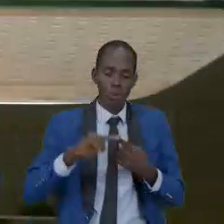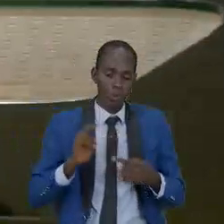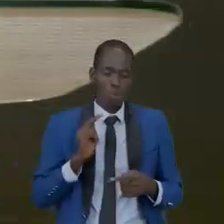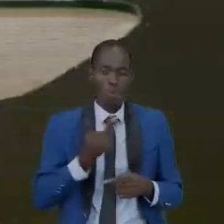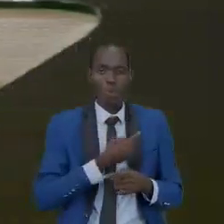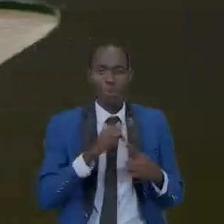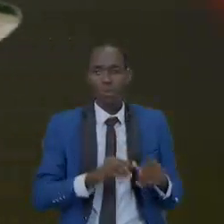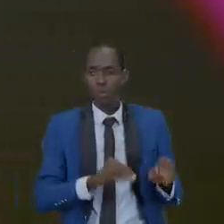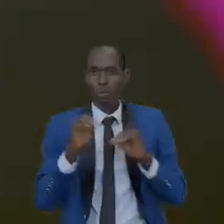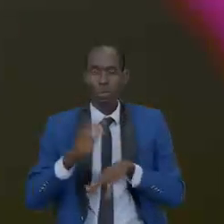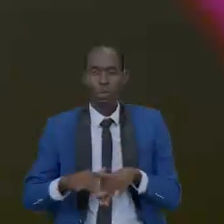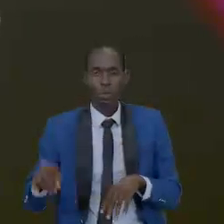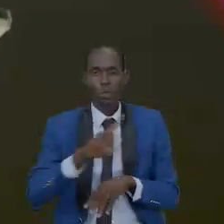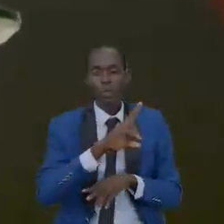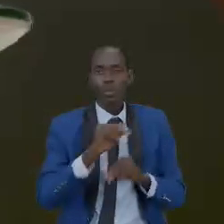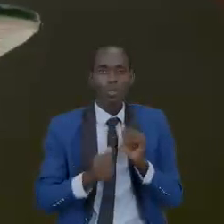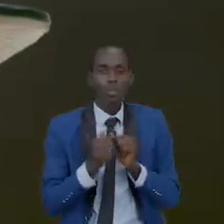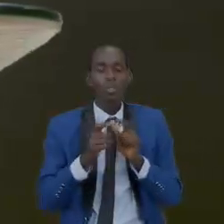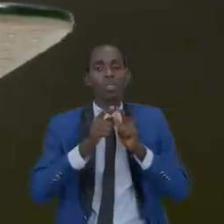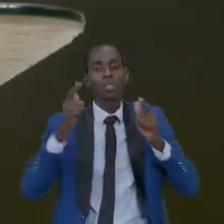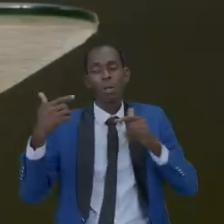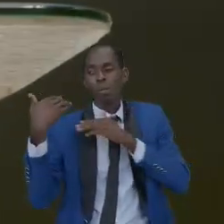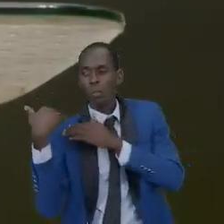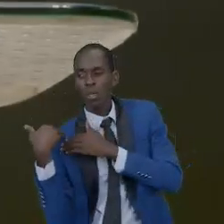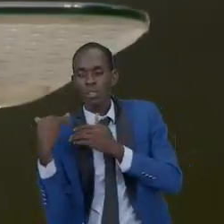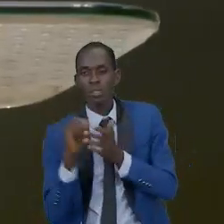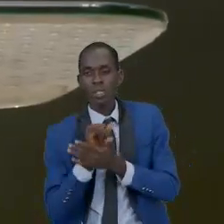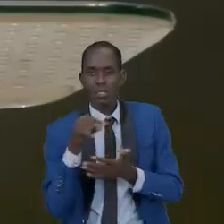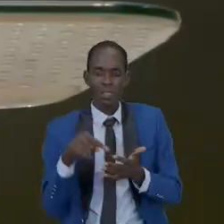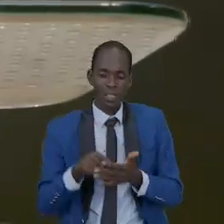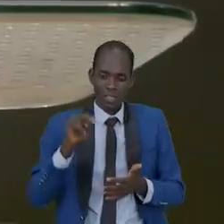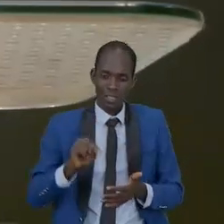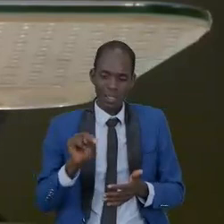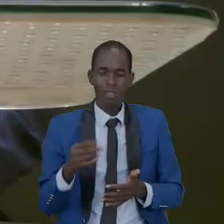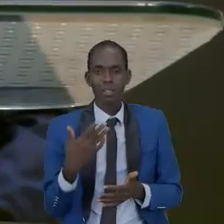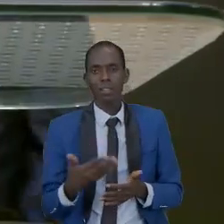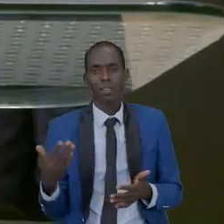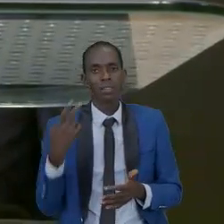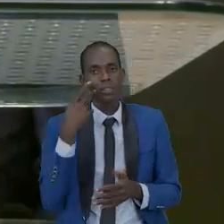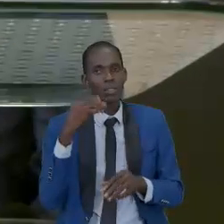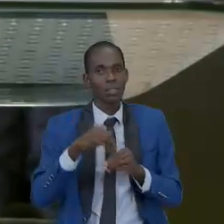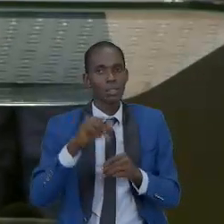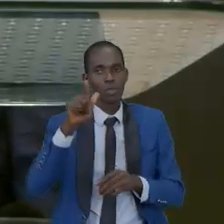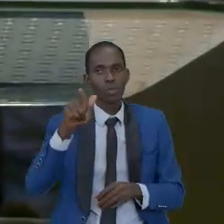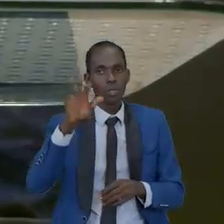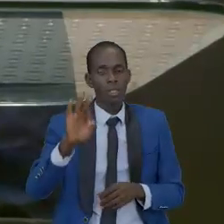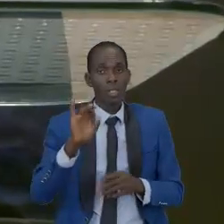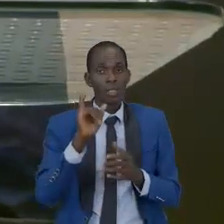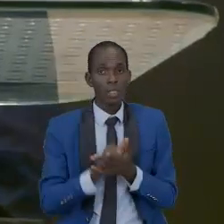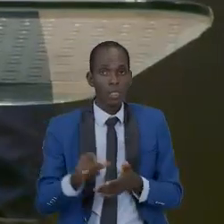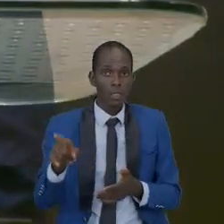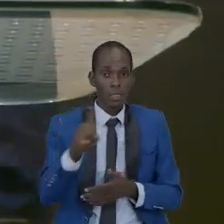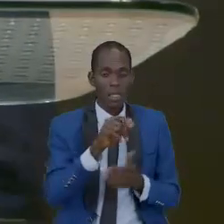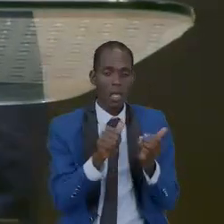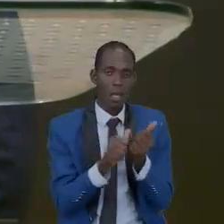greater burden than these necessary things. In verse 29, that ye abstain